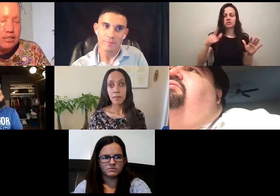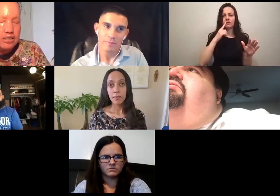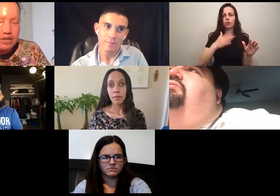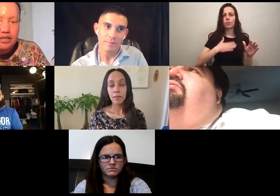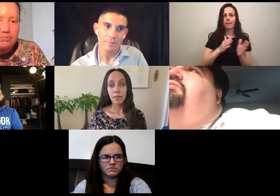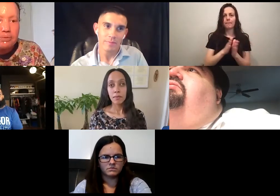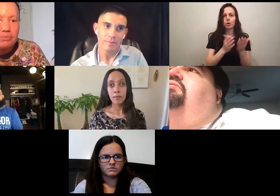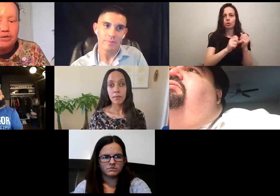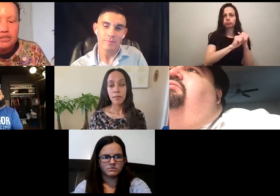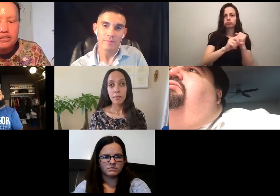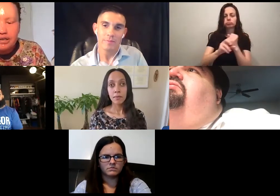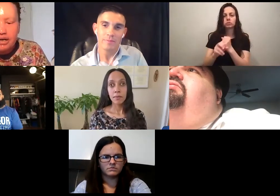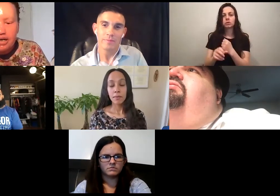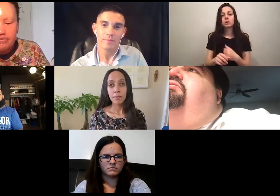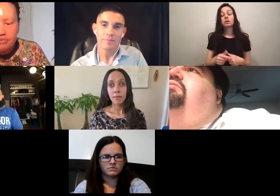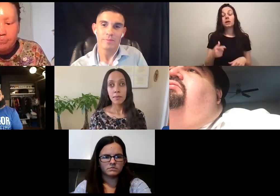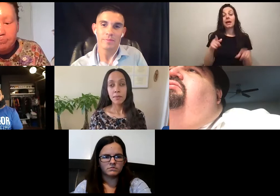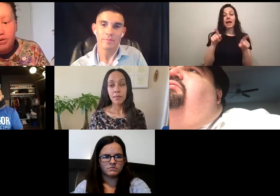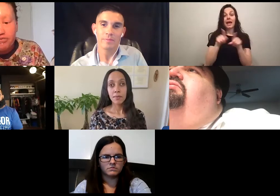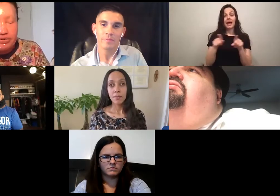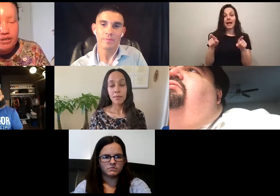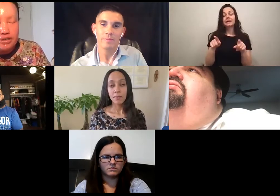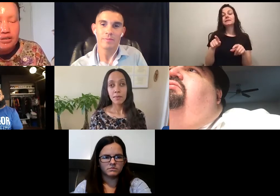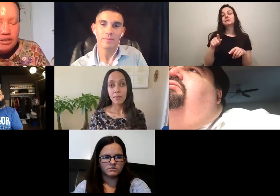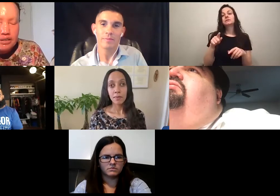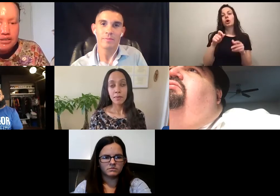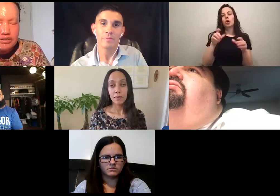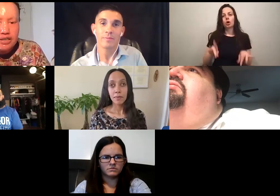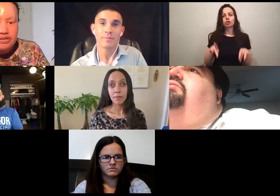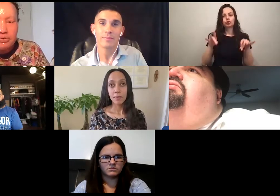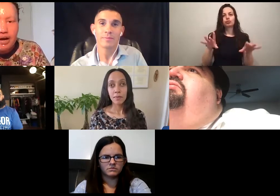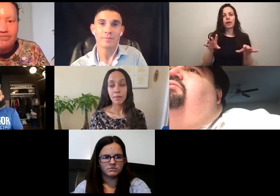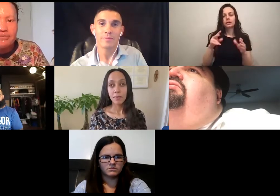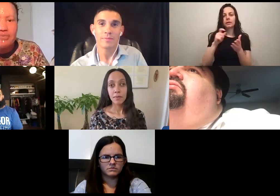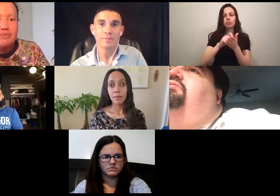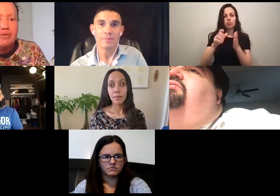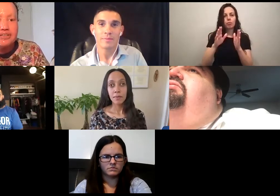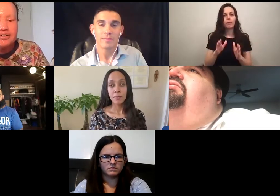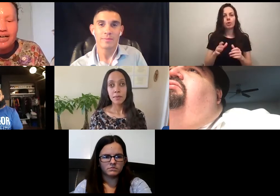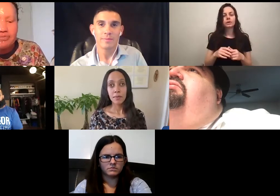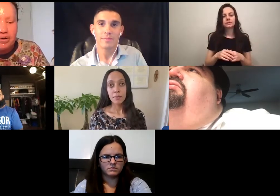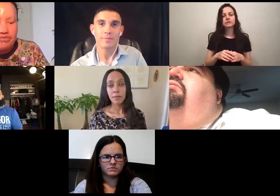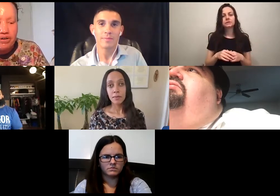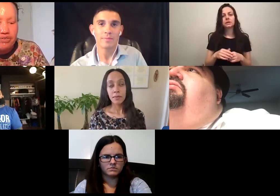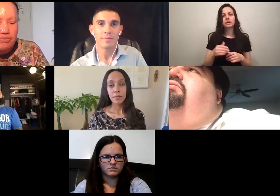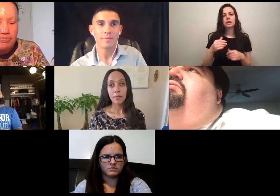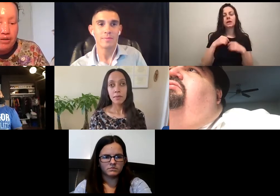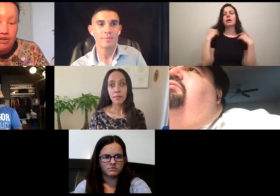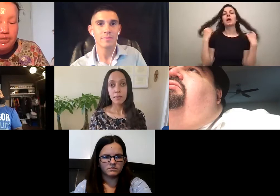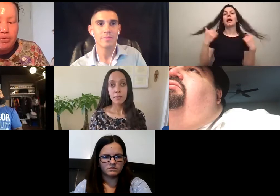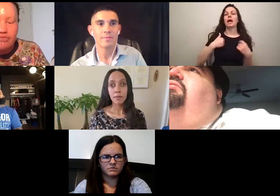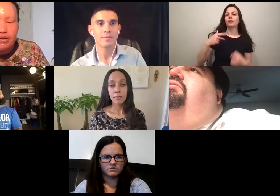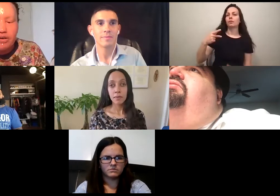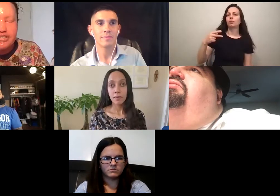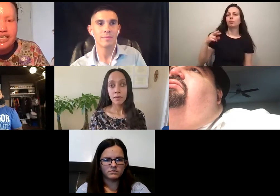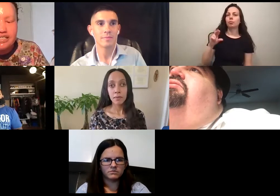As an Australian memoirist, I have a profile here in Australia through writing for the media, but I don't have a very